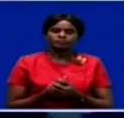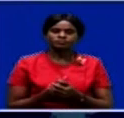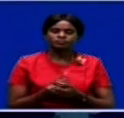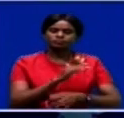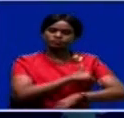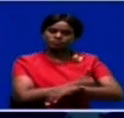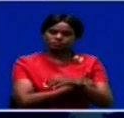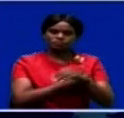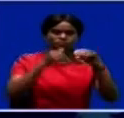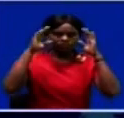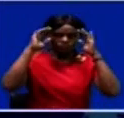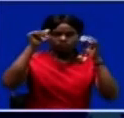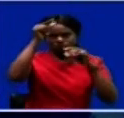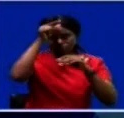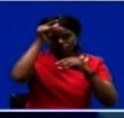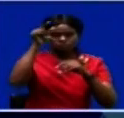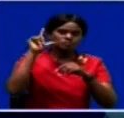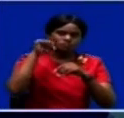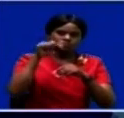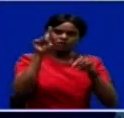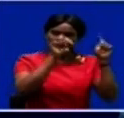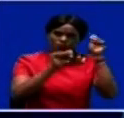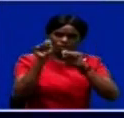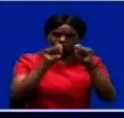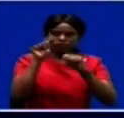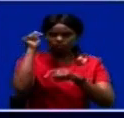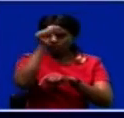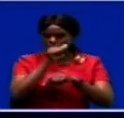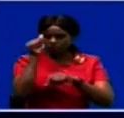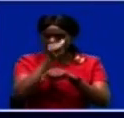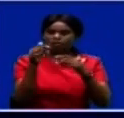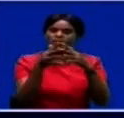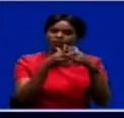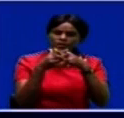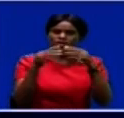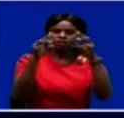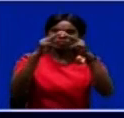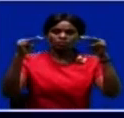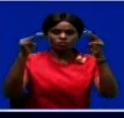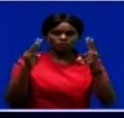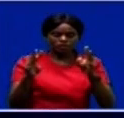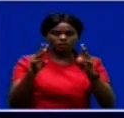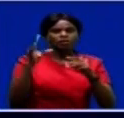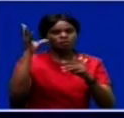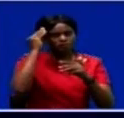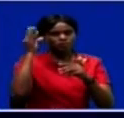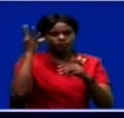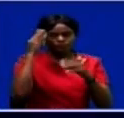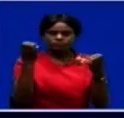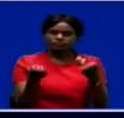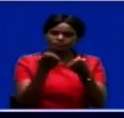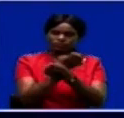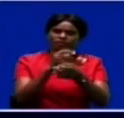The First Lady is tomorrow expected to tour the African American Firefighting Museum in Los Angeles for knowledge exchange on